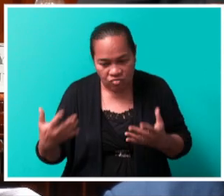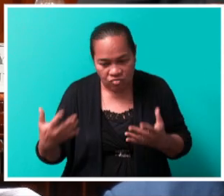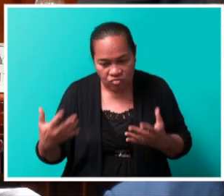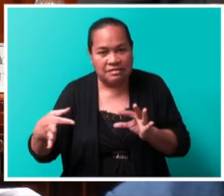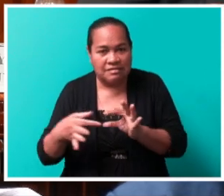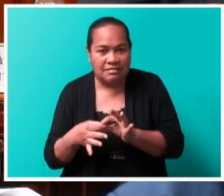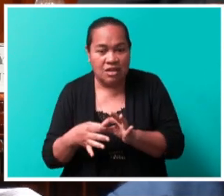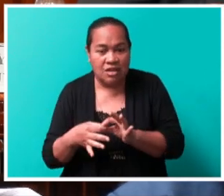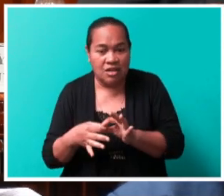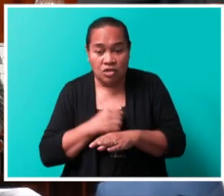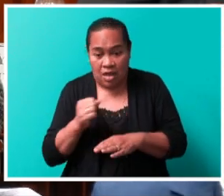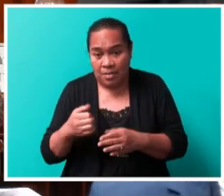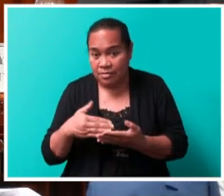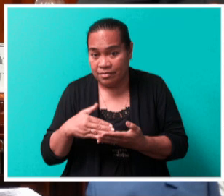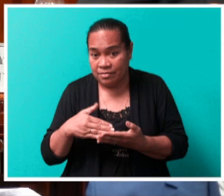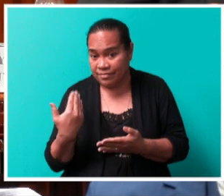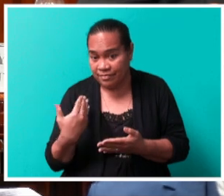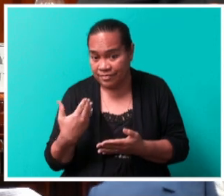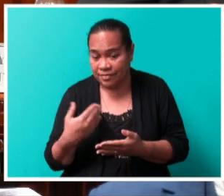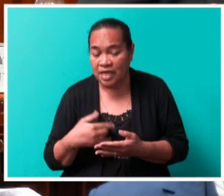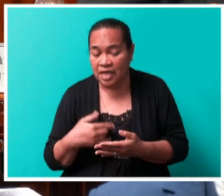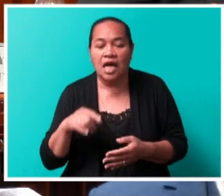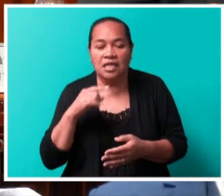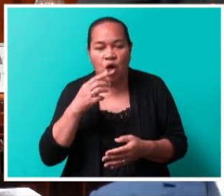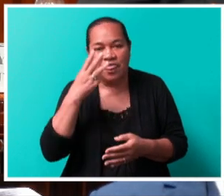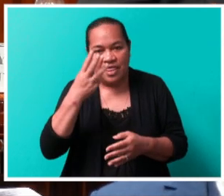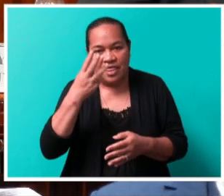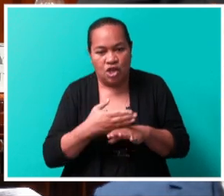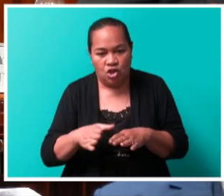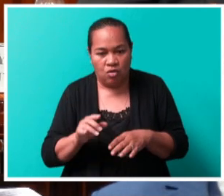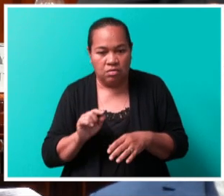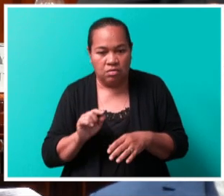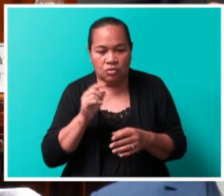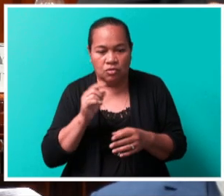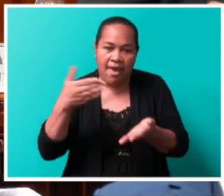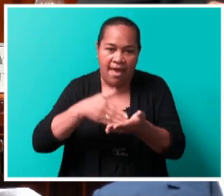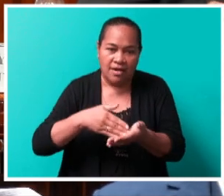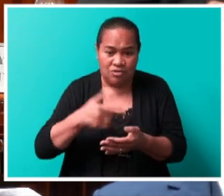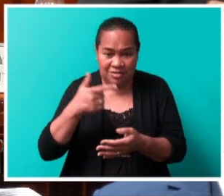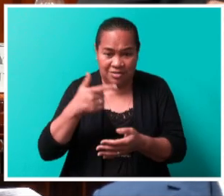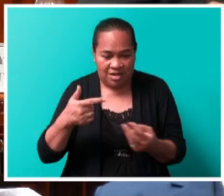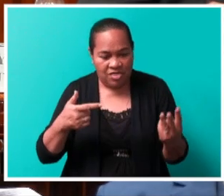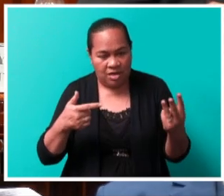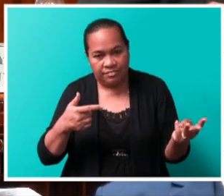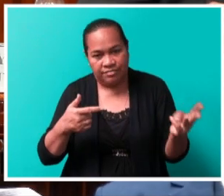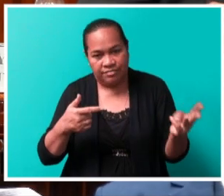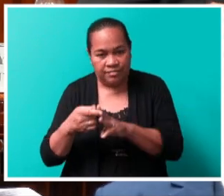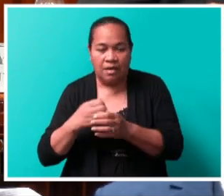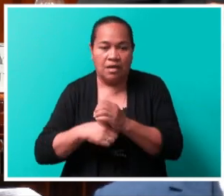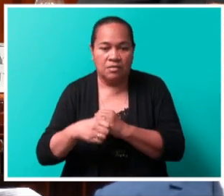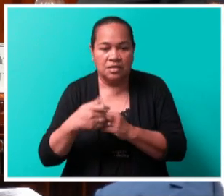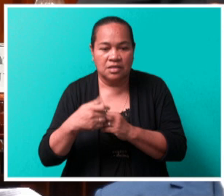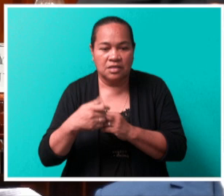has recently endorsed the addition of 3 new routes to the program. These are Mureta